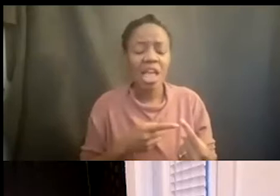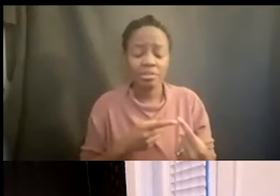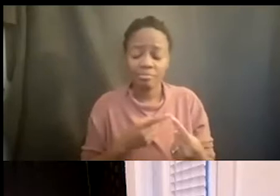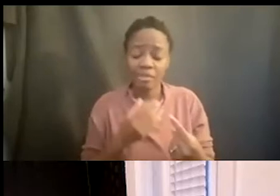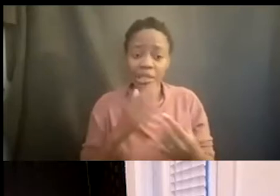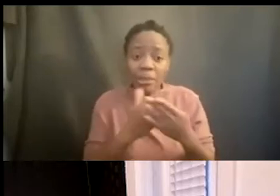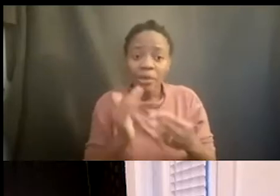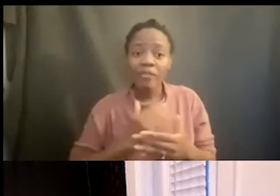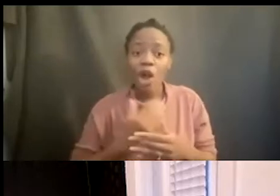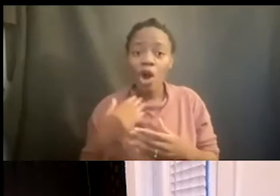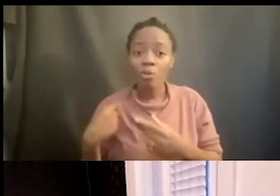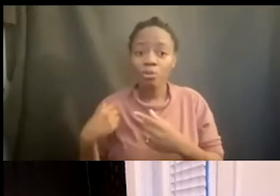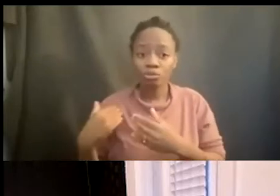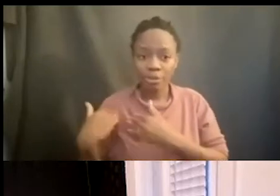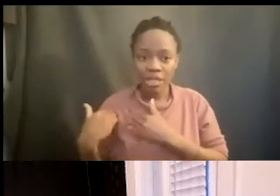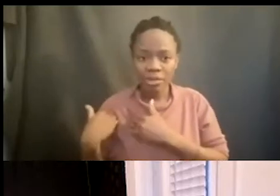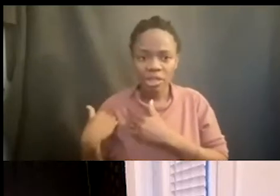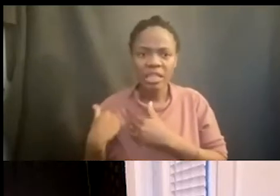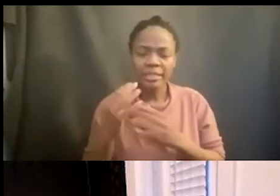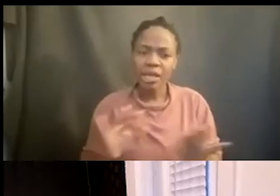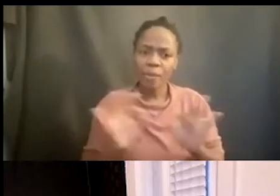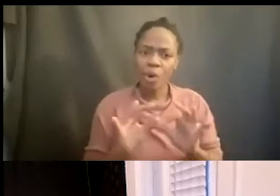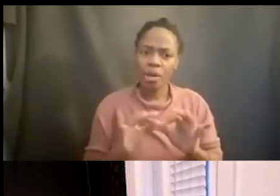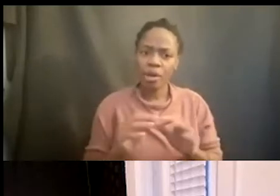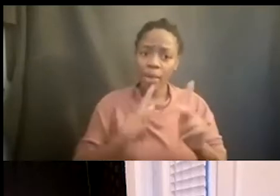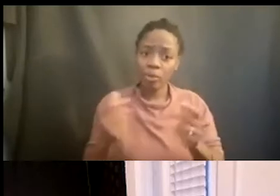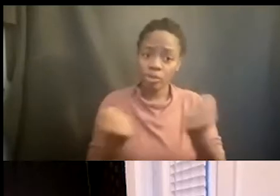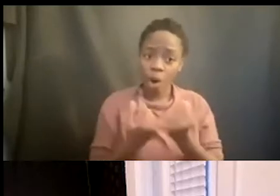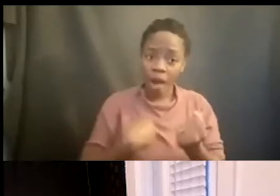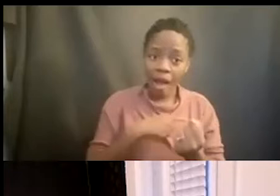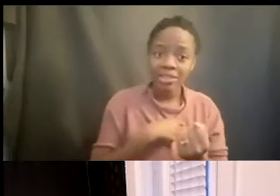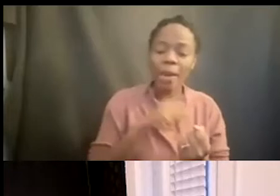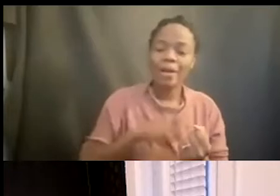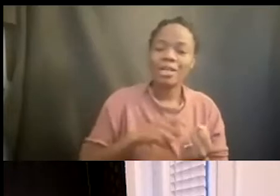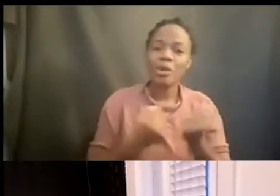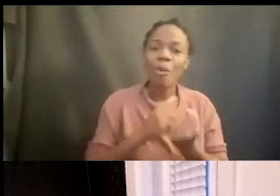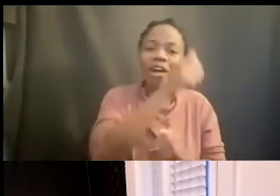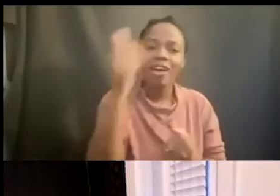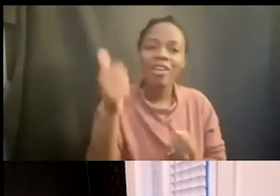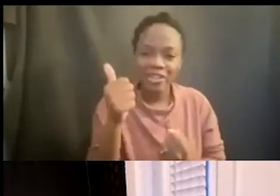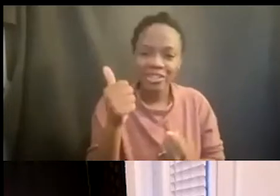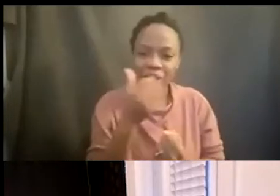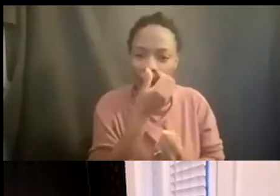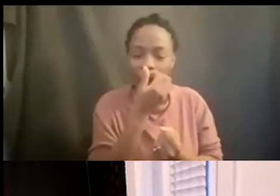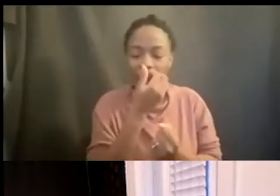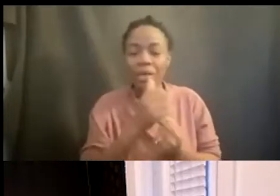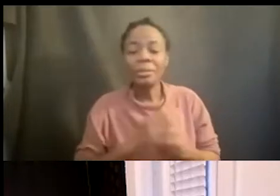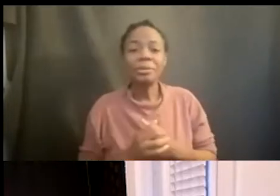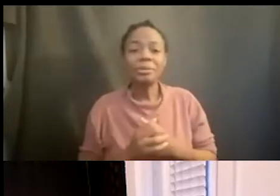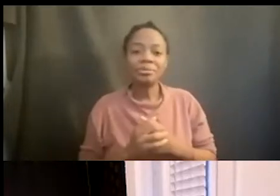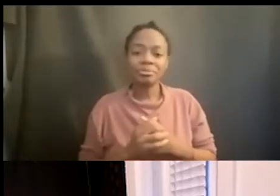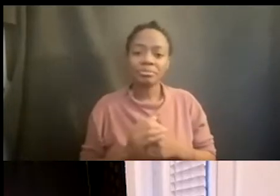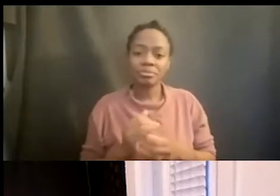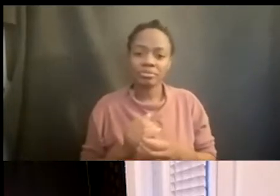then people supported us and we support others, pay it forward, right? So always keeping that in mind whenever you quote unquote make it.